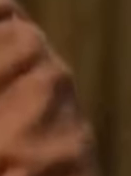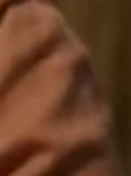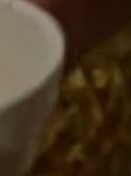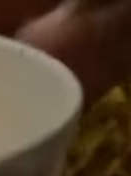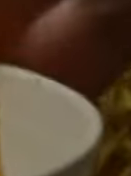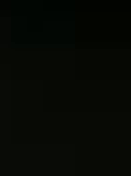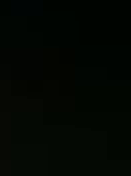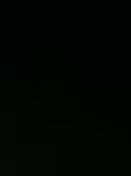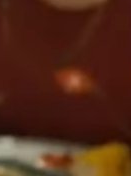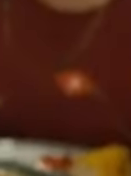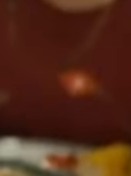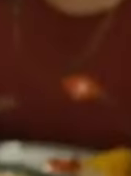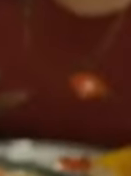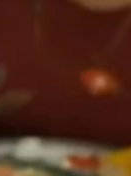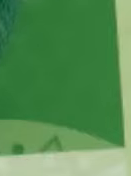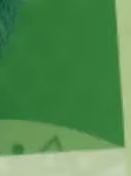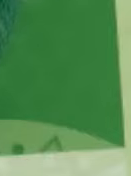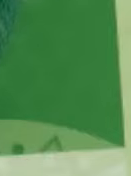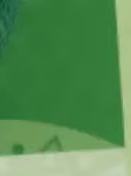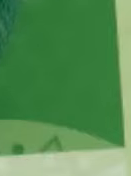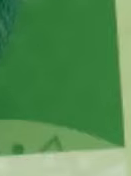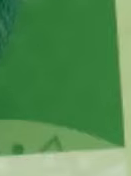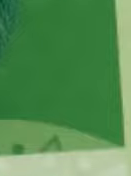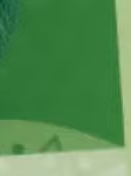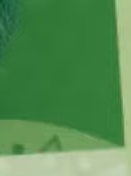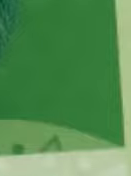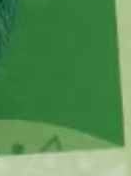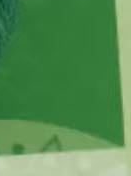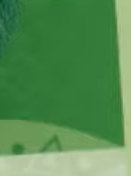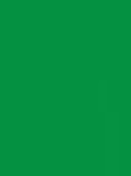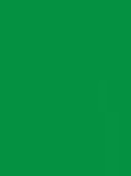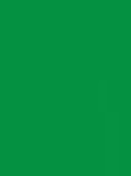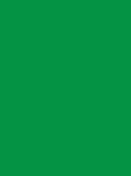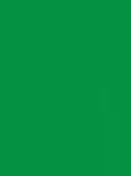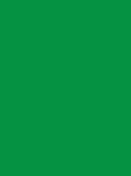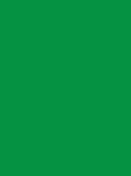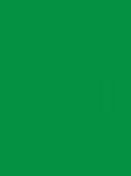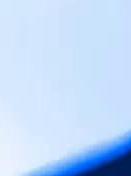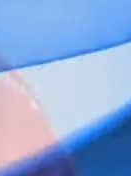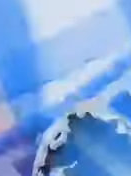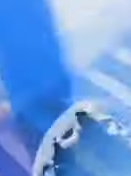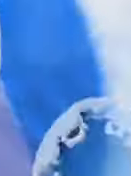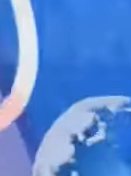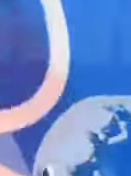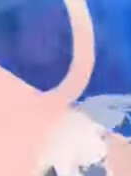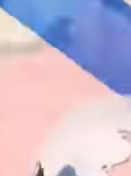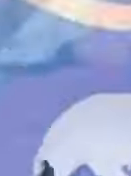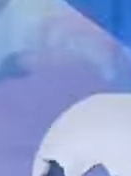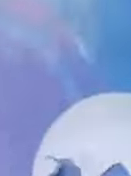instantly with the Spar Rewards Grand Cash Giveaway, only at Spar.